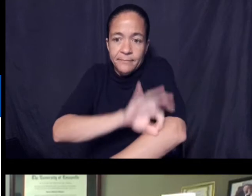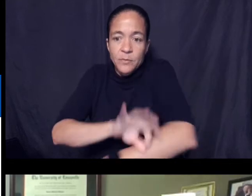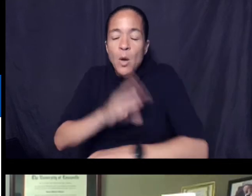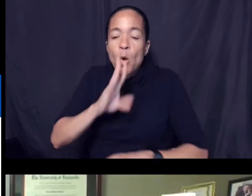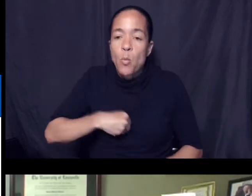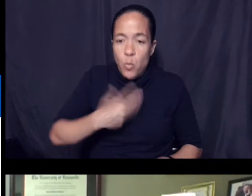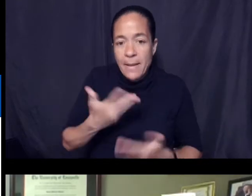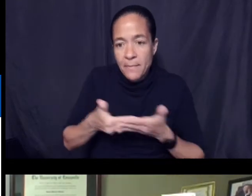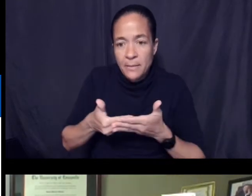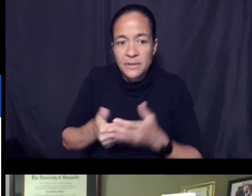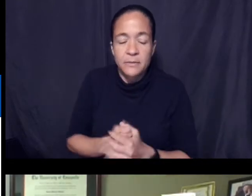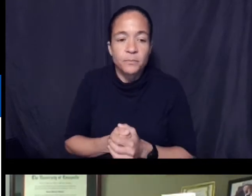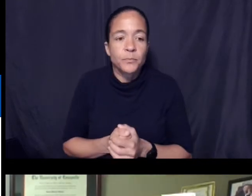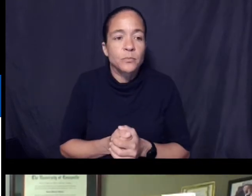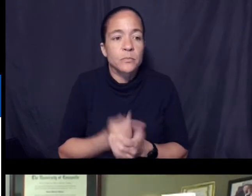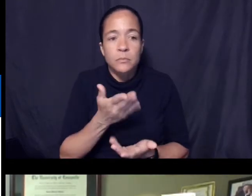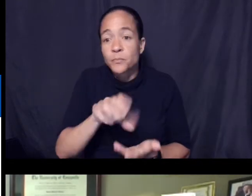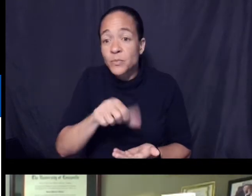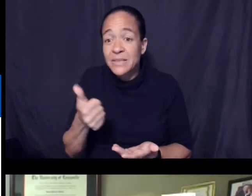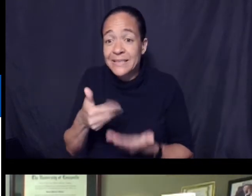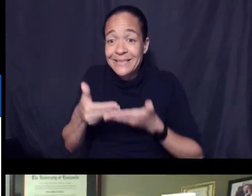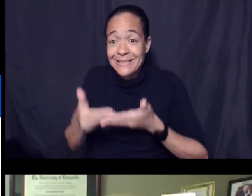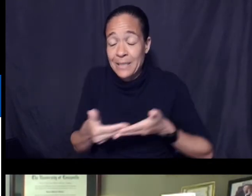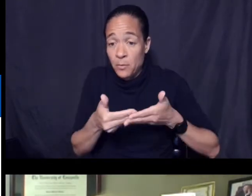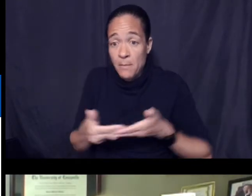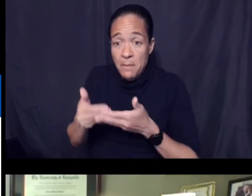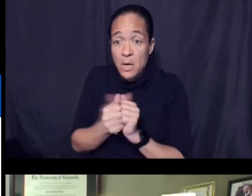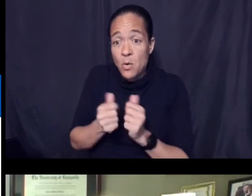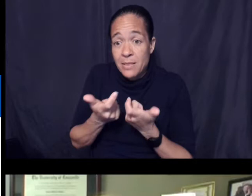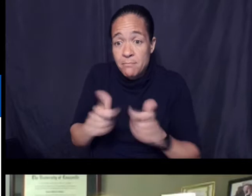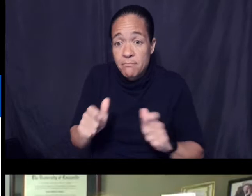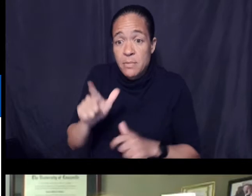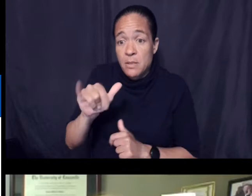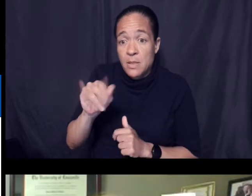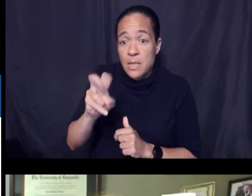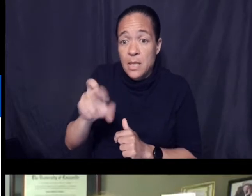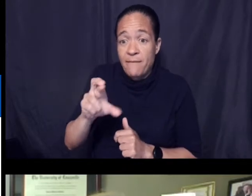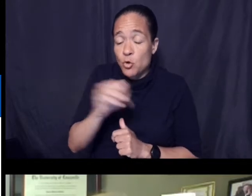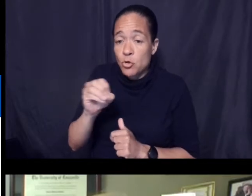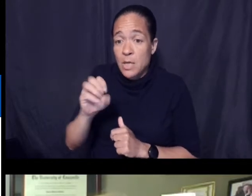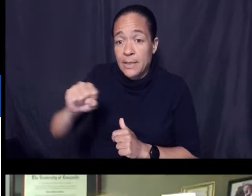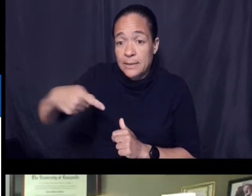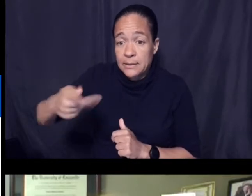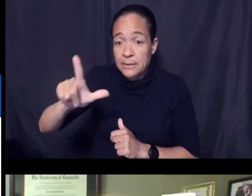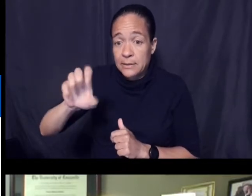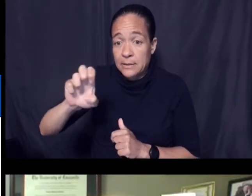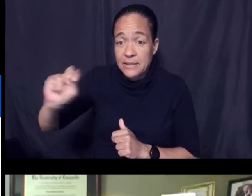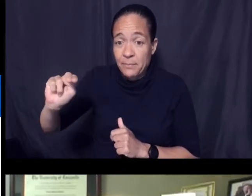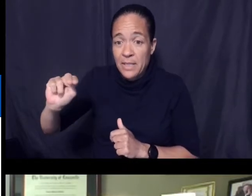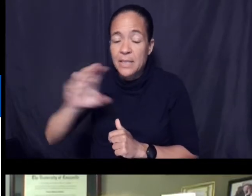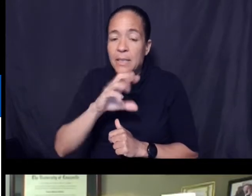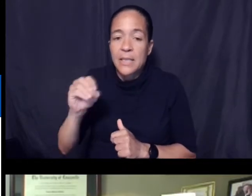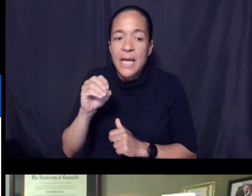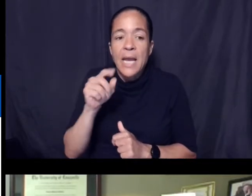white children as well. This is another infant with a large liver and spleen. Baby also has an element of what's referred